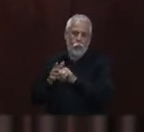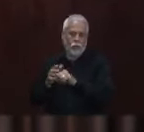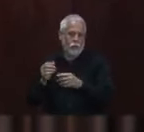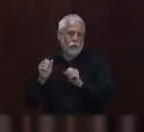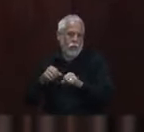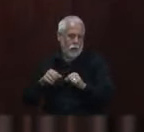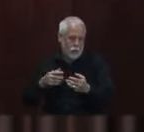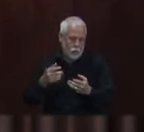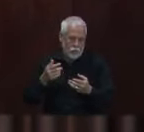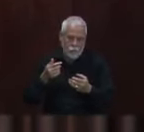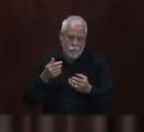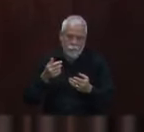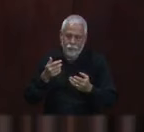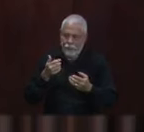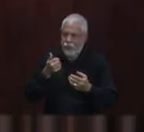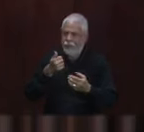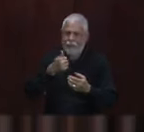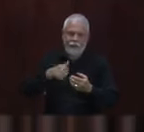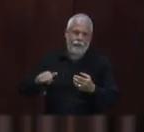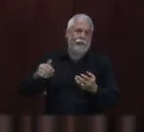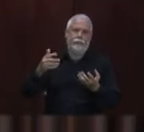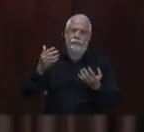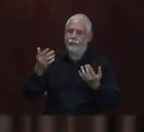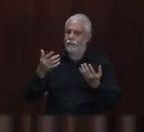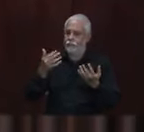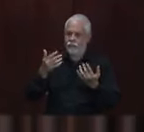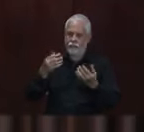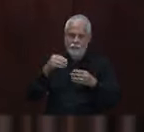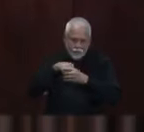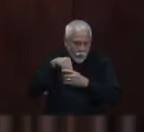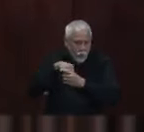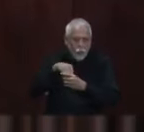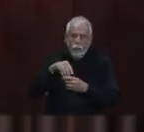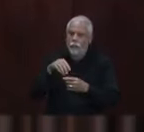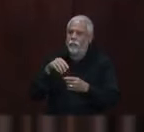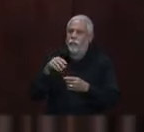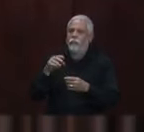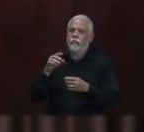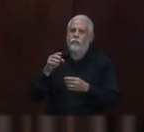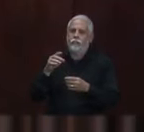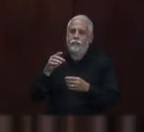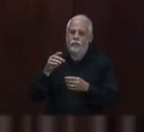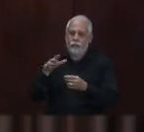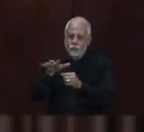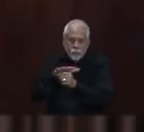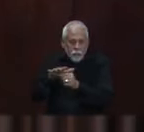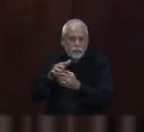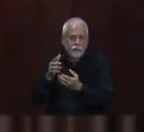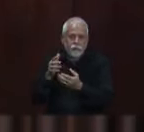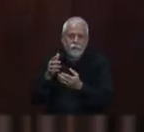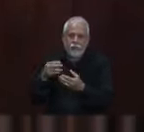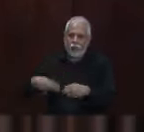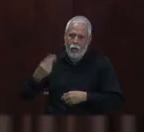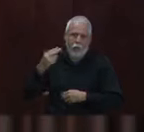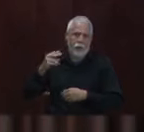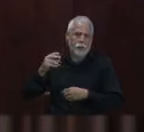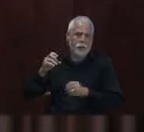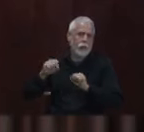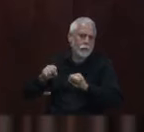it's any kind of, you know, especially indoor, you know, environments like that create that high